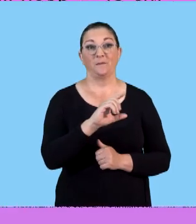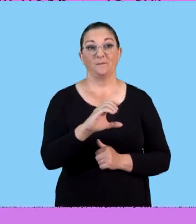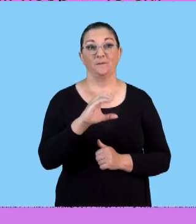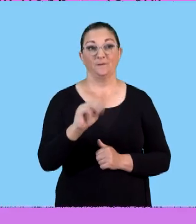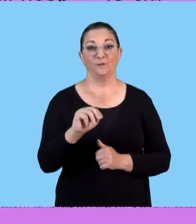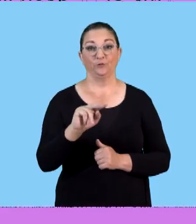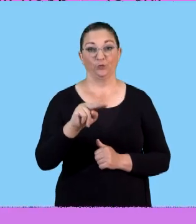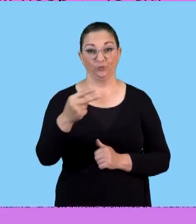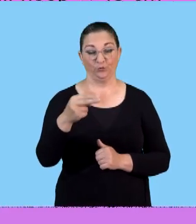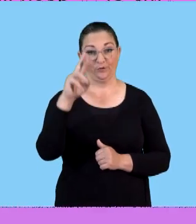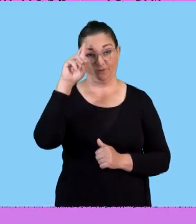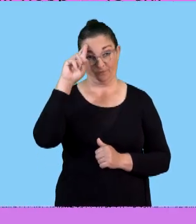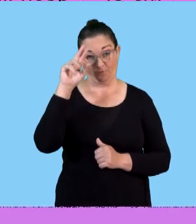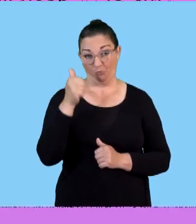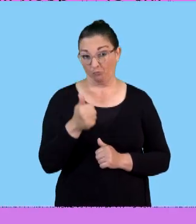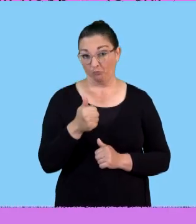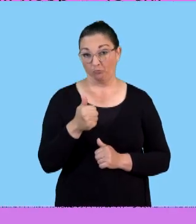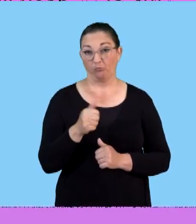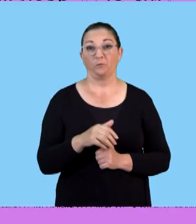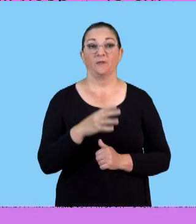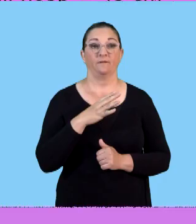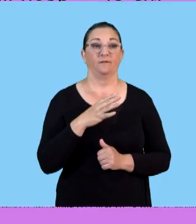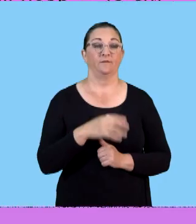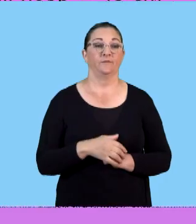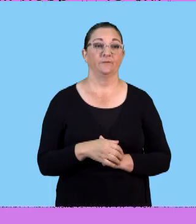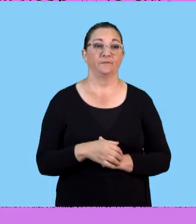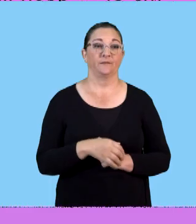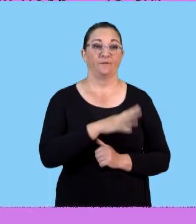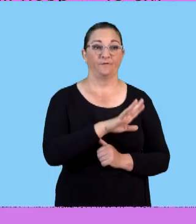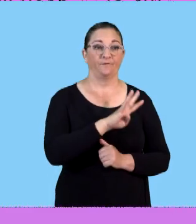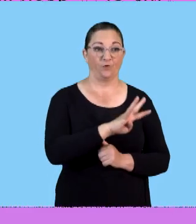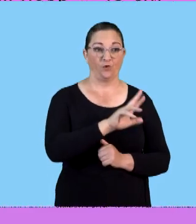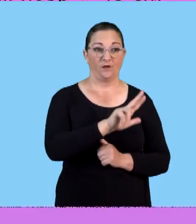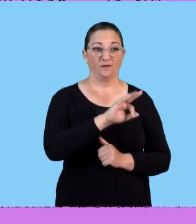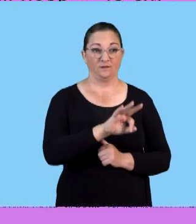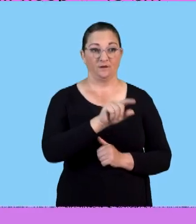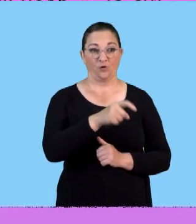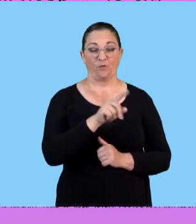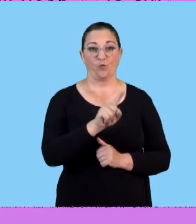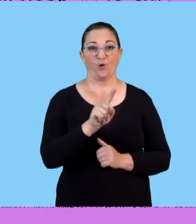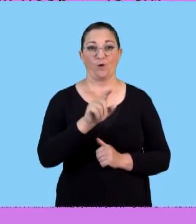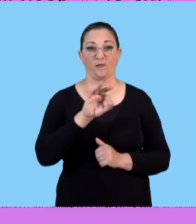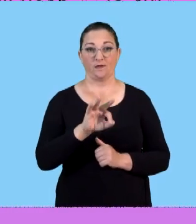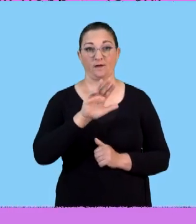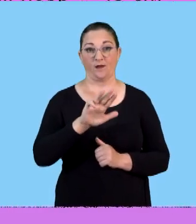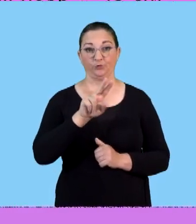483,11392, and remember this is squared centimeters. Guys, are we fine? All right,